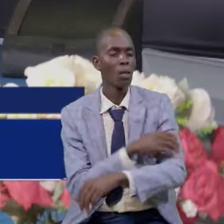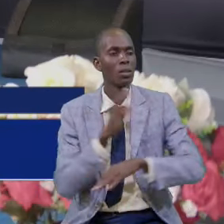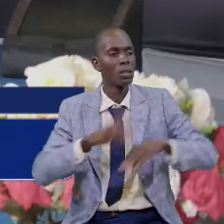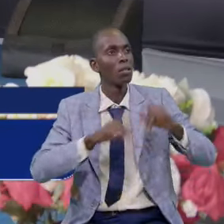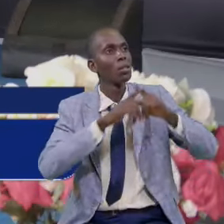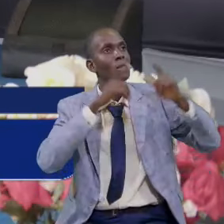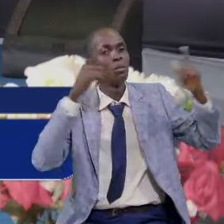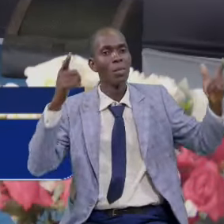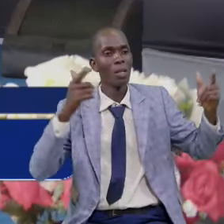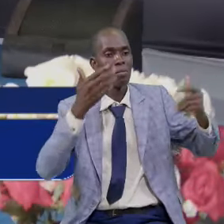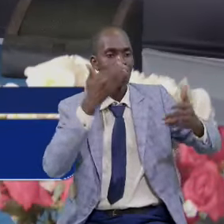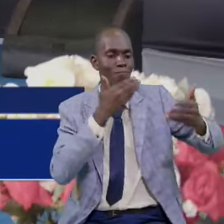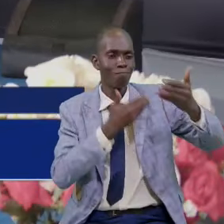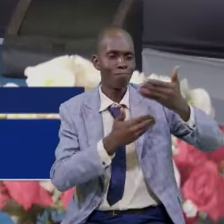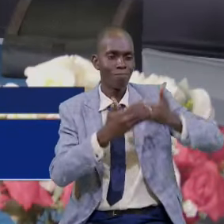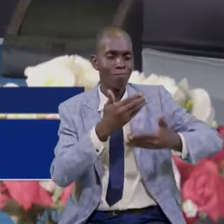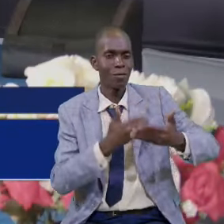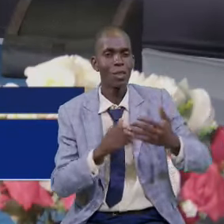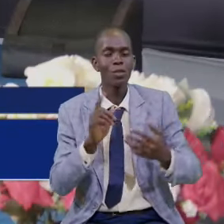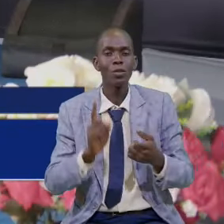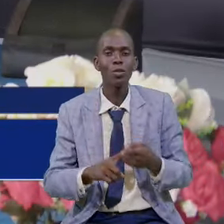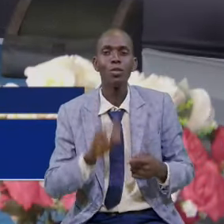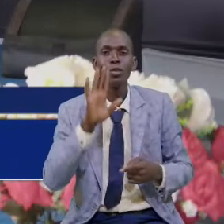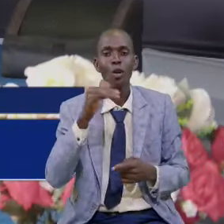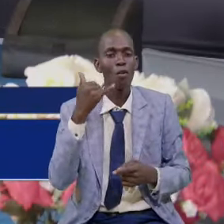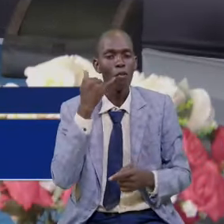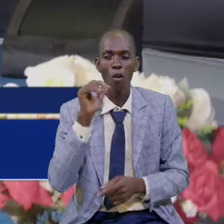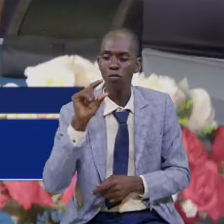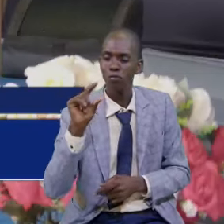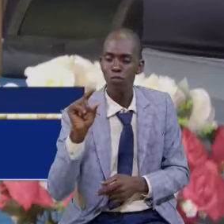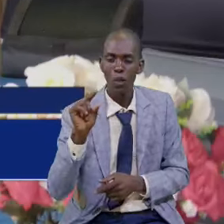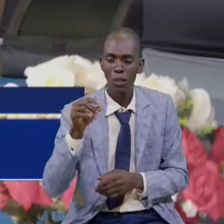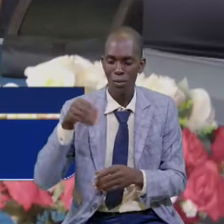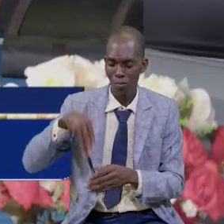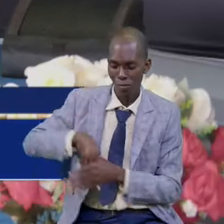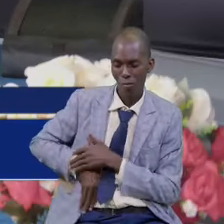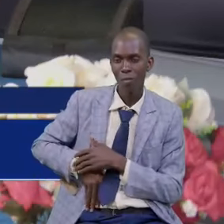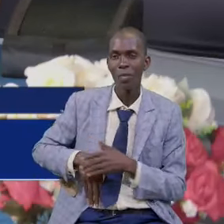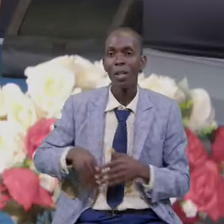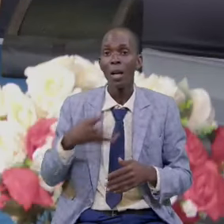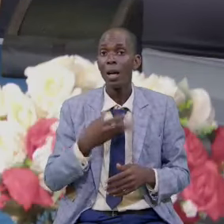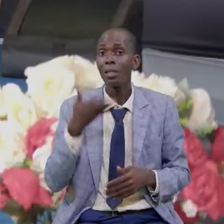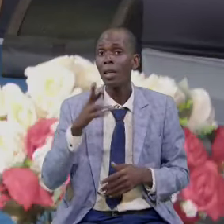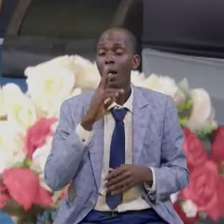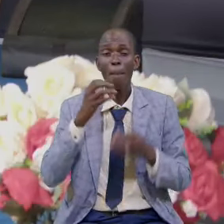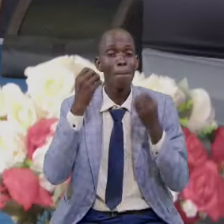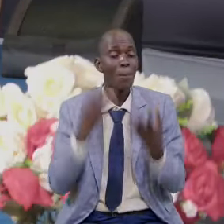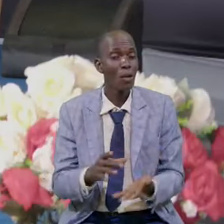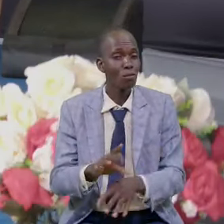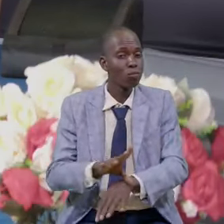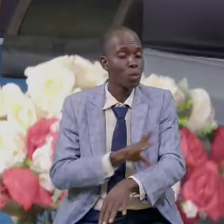smartphone, or the cell phone in your hand, and see lots of computer. In fact, the computer you